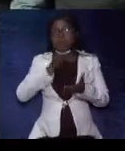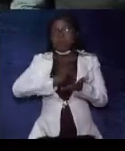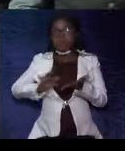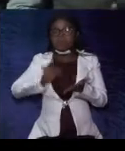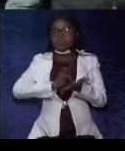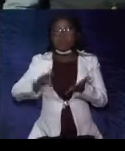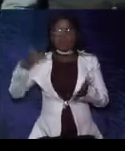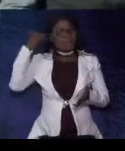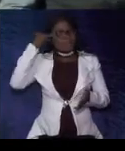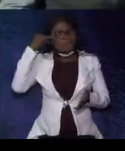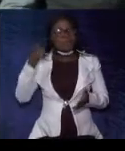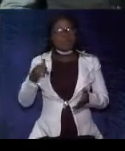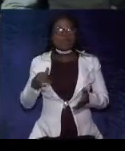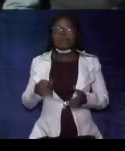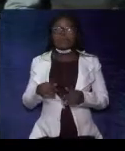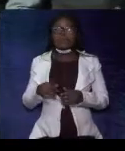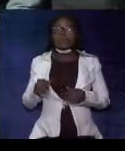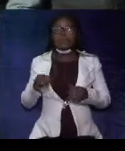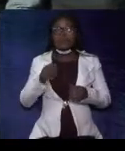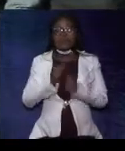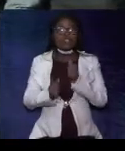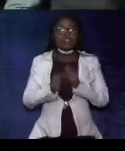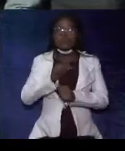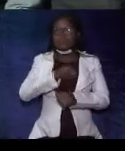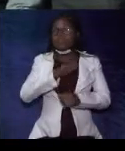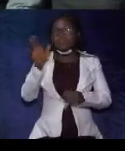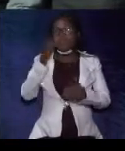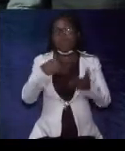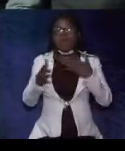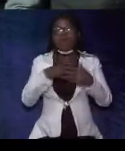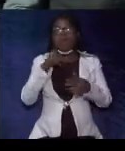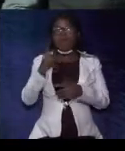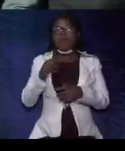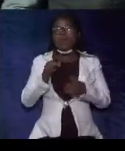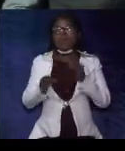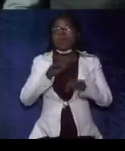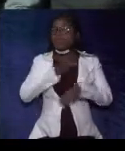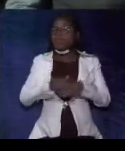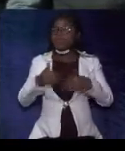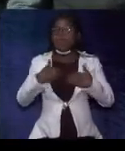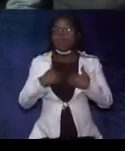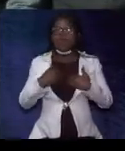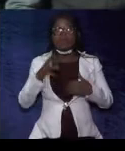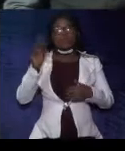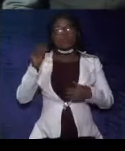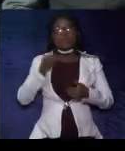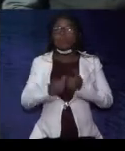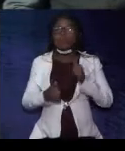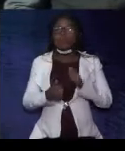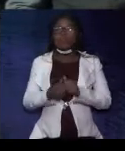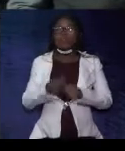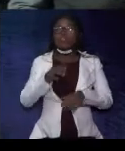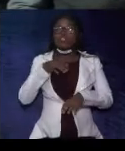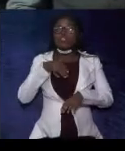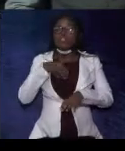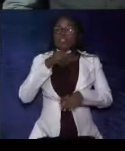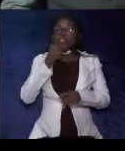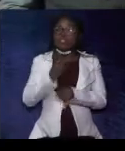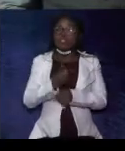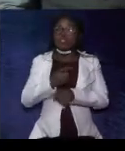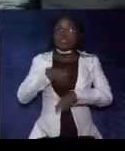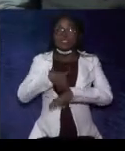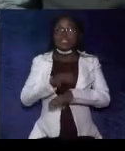phones, smartphones, or iPhones, whichever one. But if you don't, there is no problem about it at